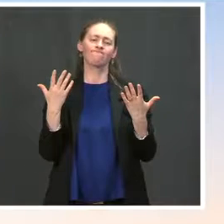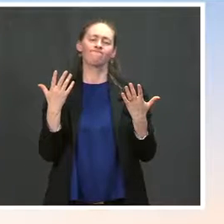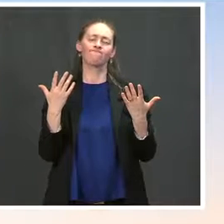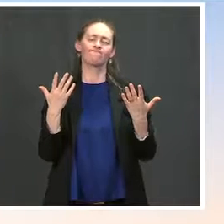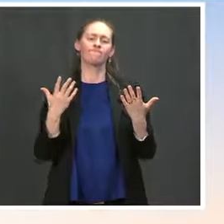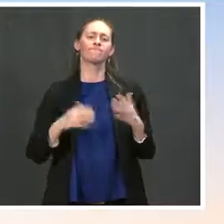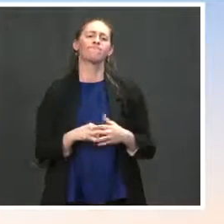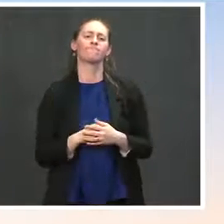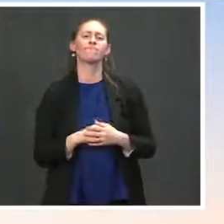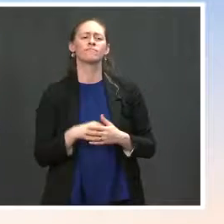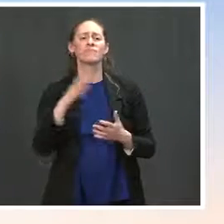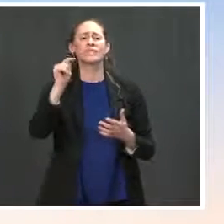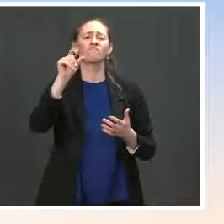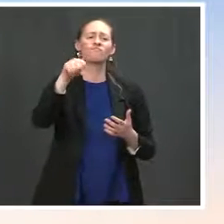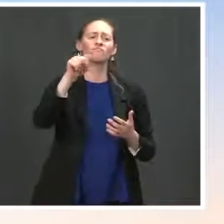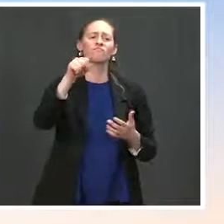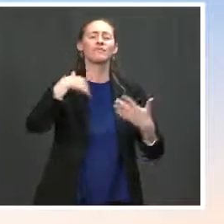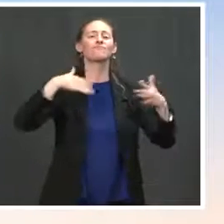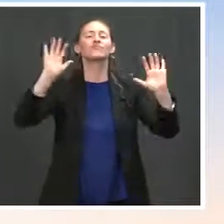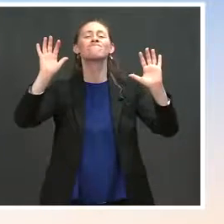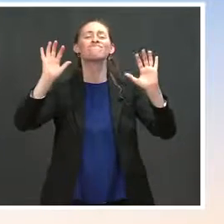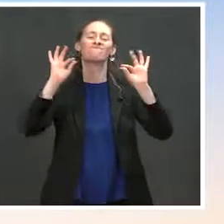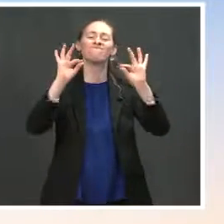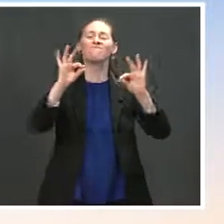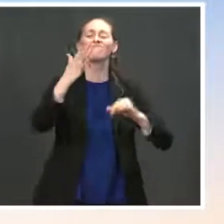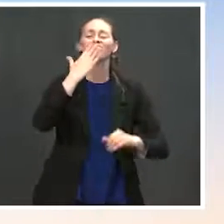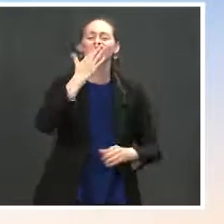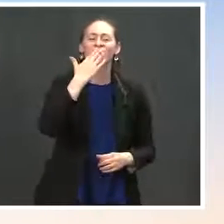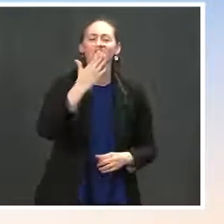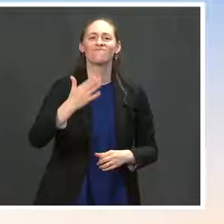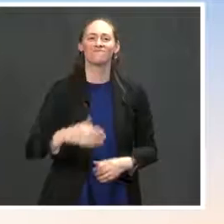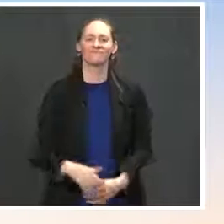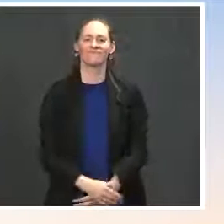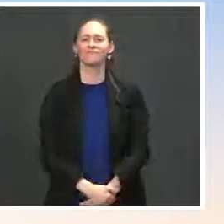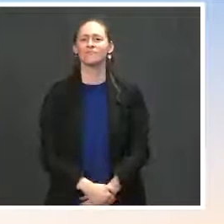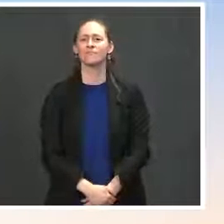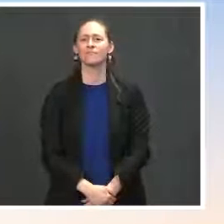note to end on. Thank you all. Thank you, Mr. Secretary. Let me get that.